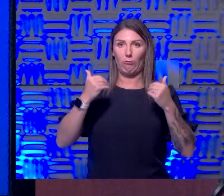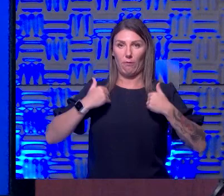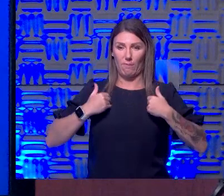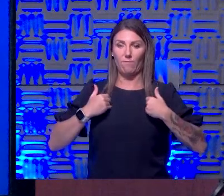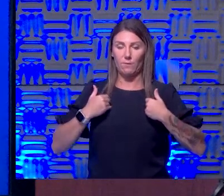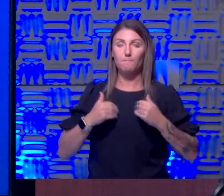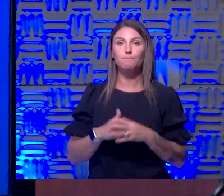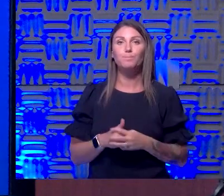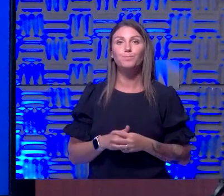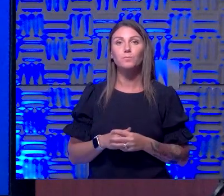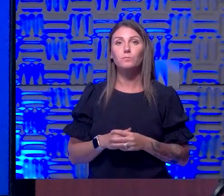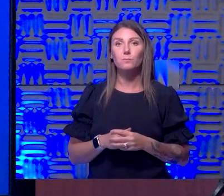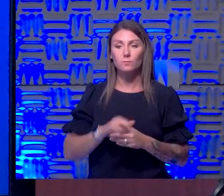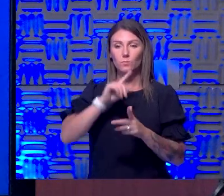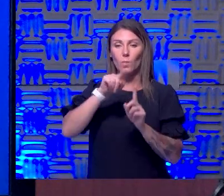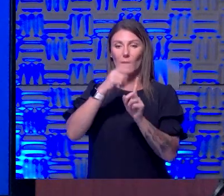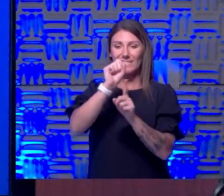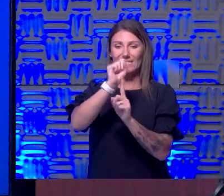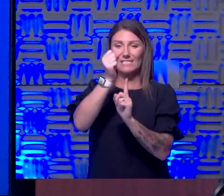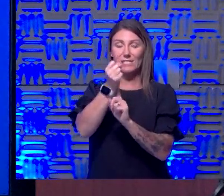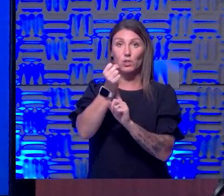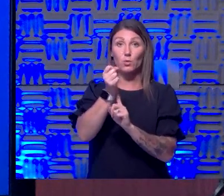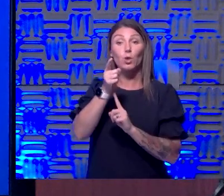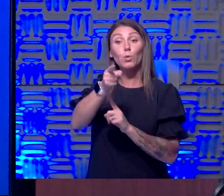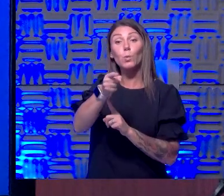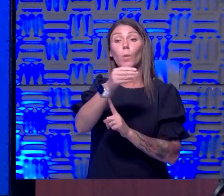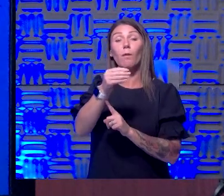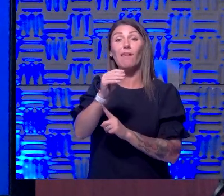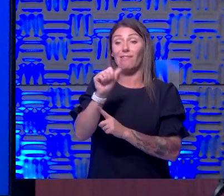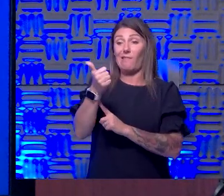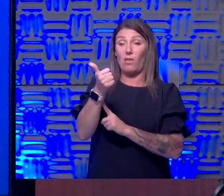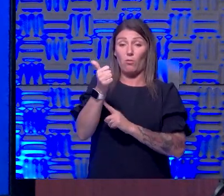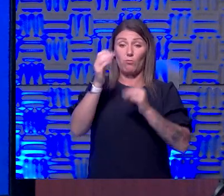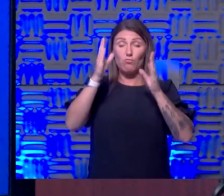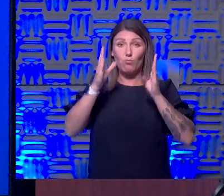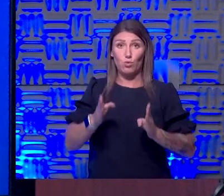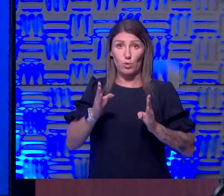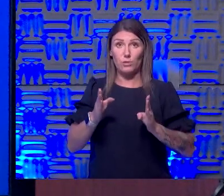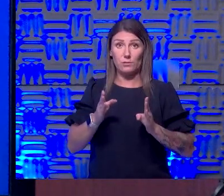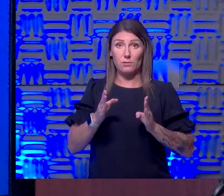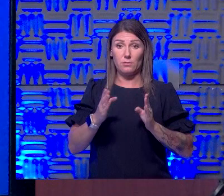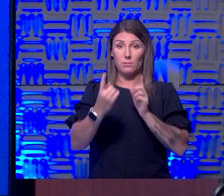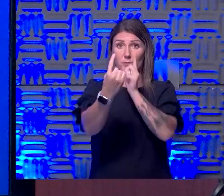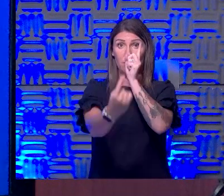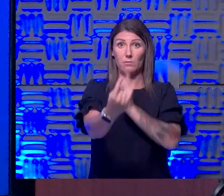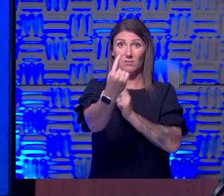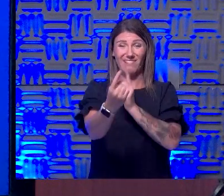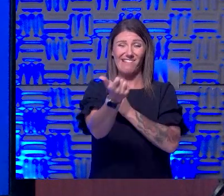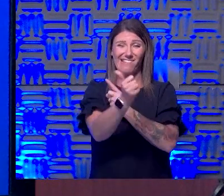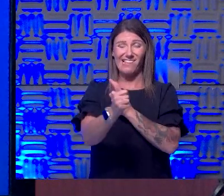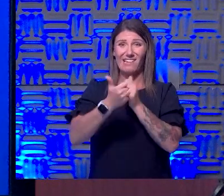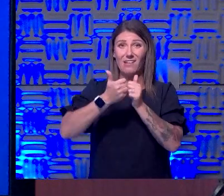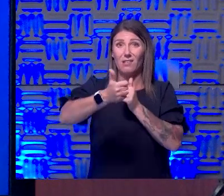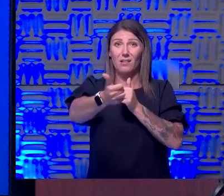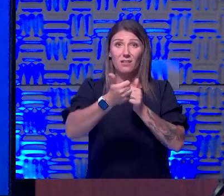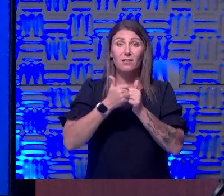is that when you're in a situation where you and the other person that you are within any distance that you